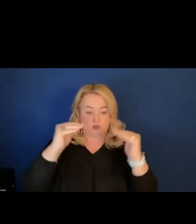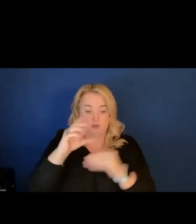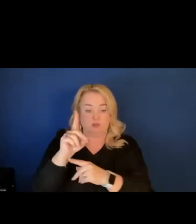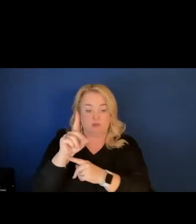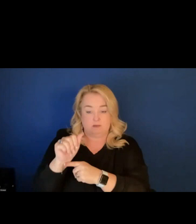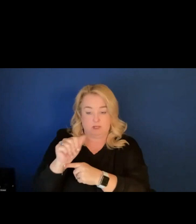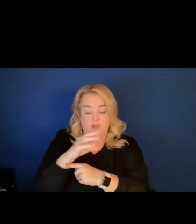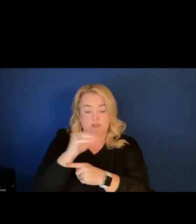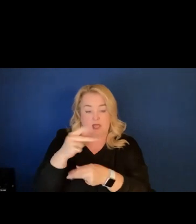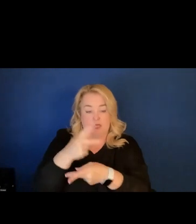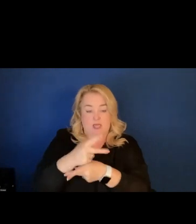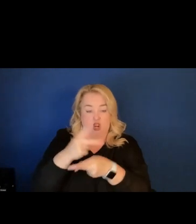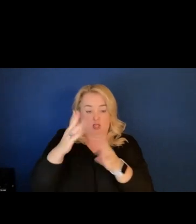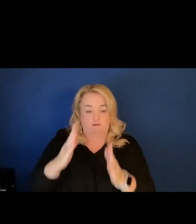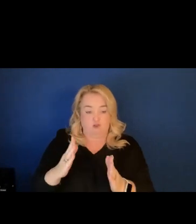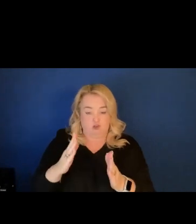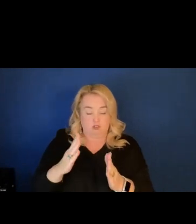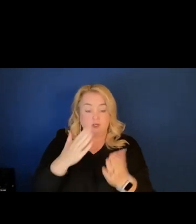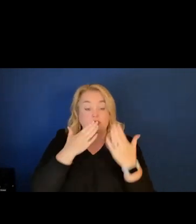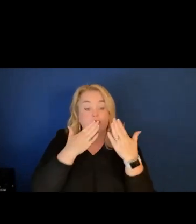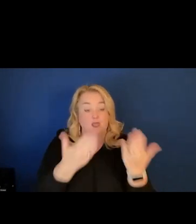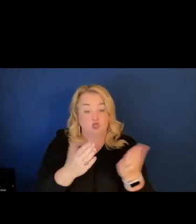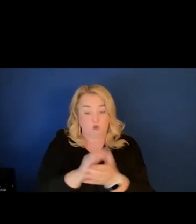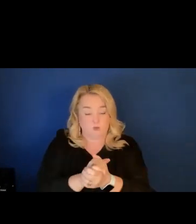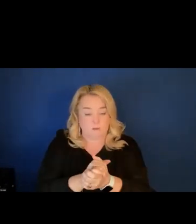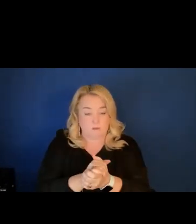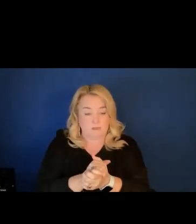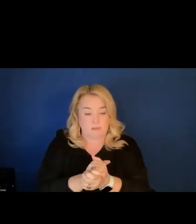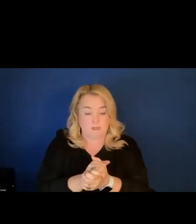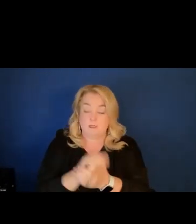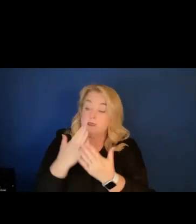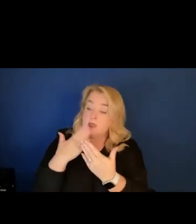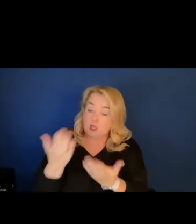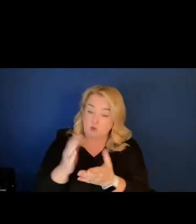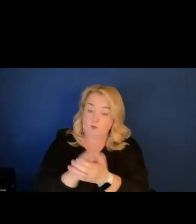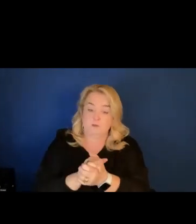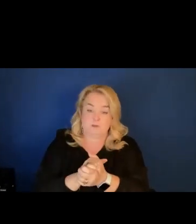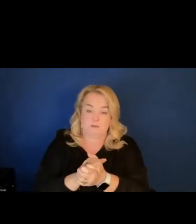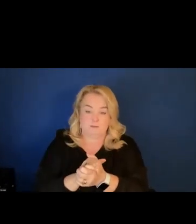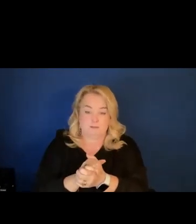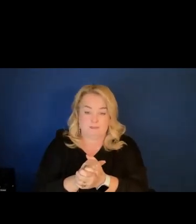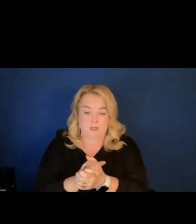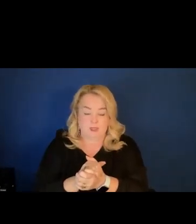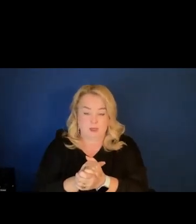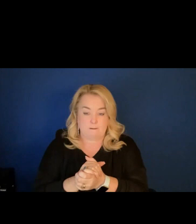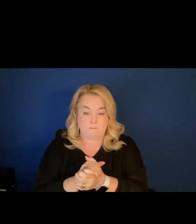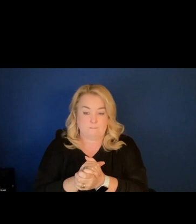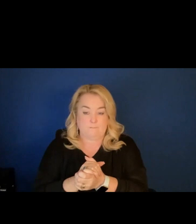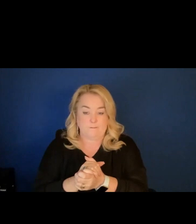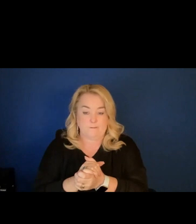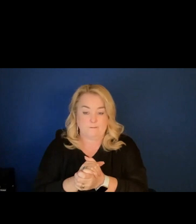important caregivers. Again, thank you so much. Thank you, Sandy.